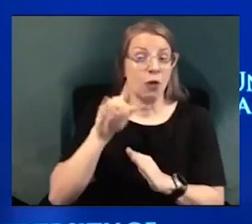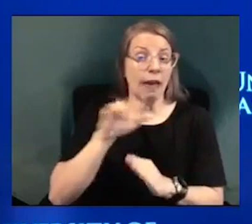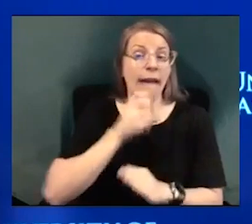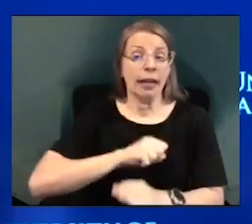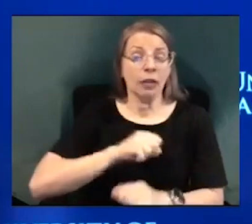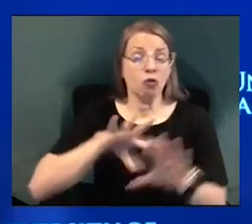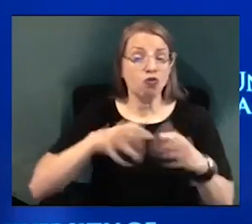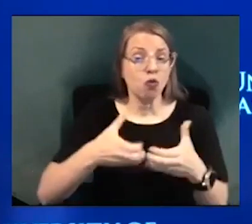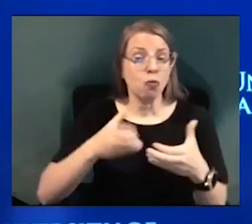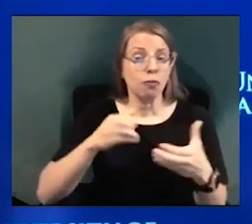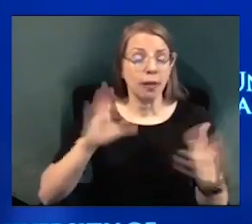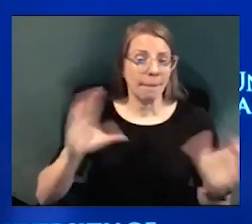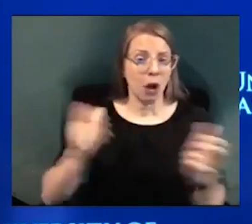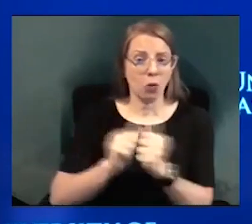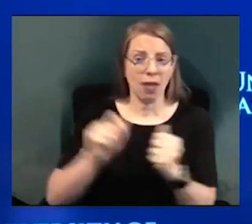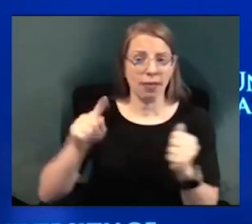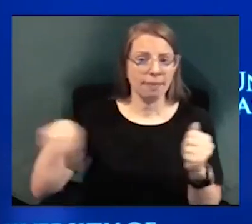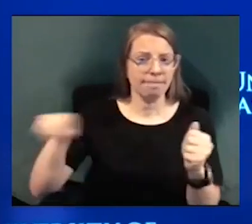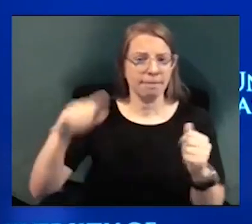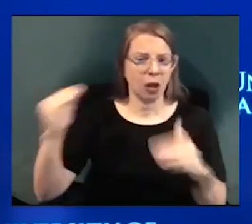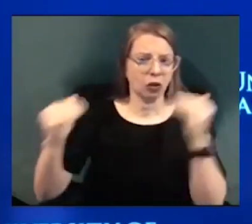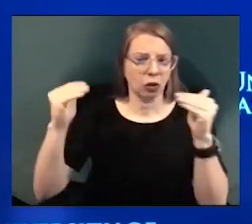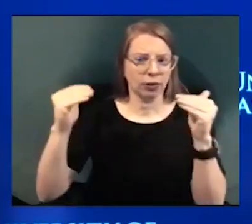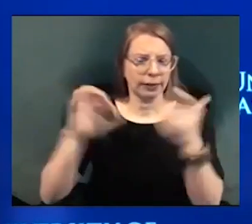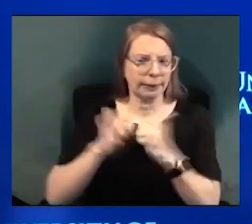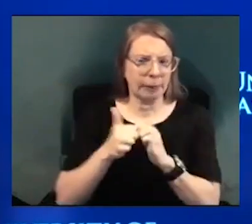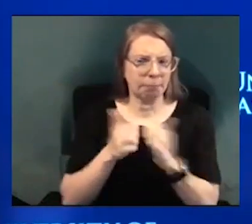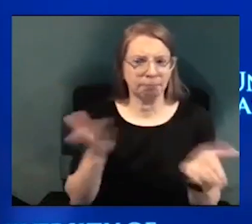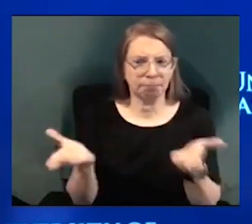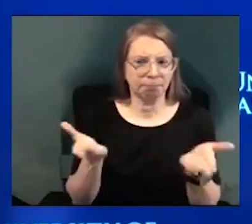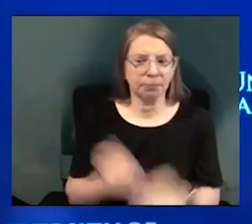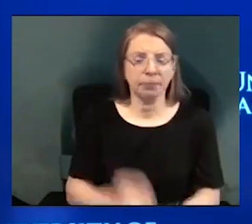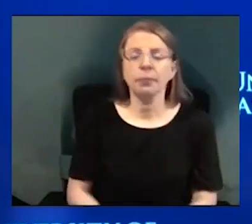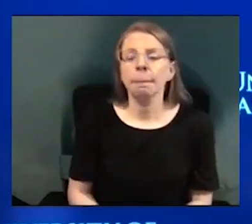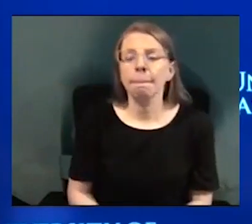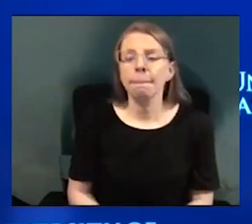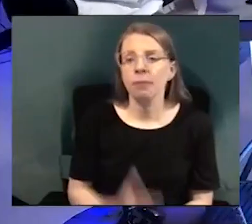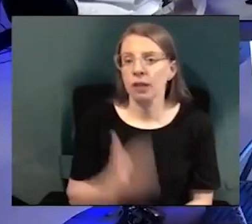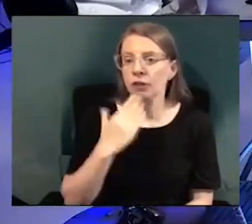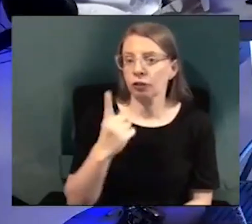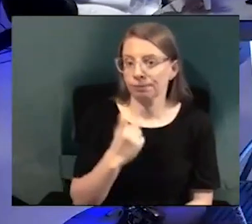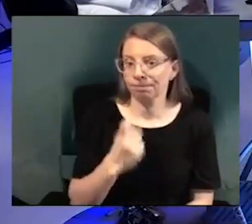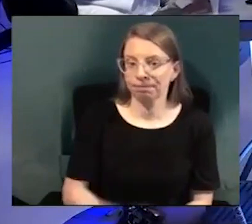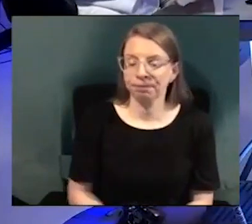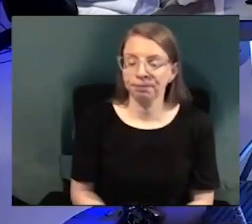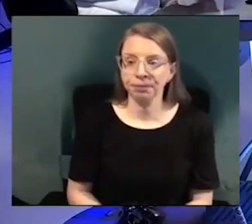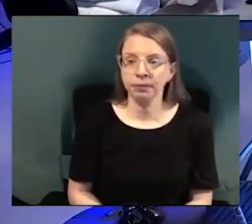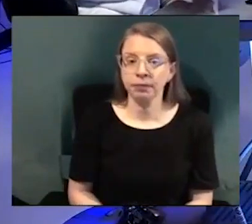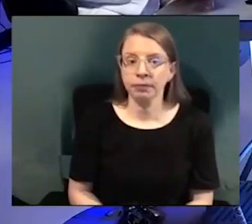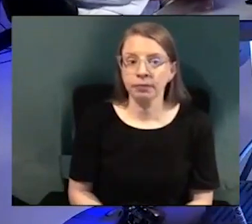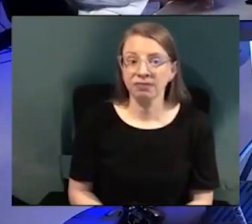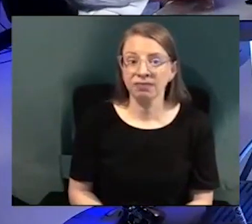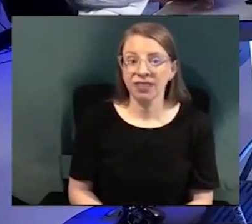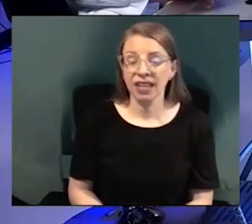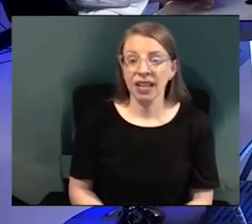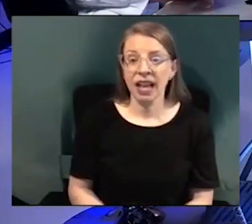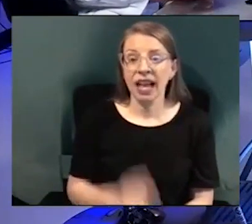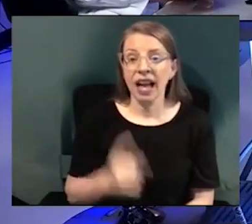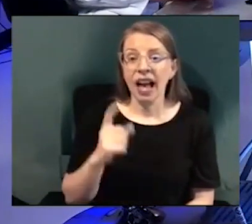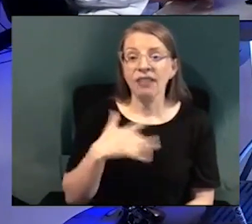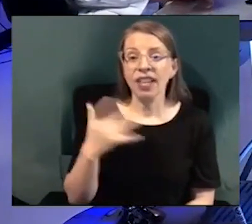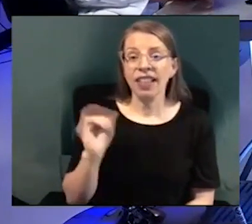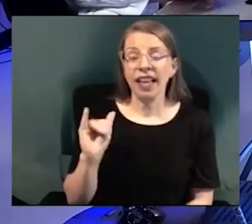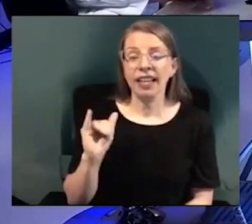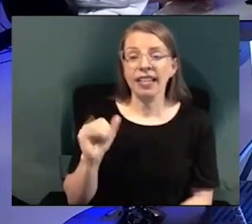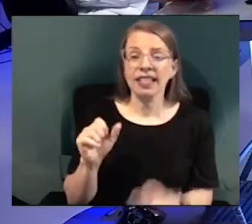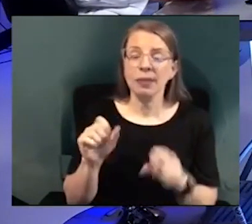the rest? Yeah, those are great questions. Hawkeye, I think I would like to say it's a breakthrough moment because Moderna is going to have